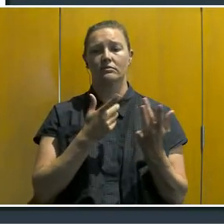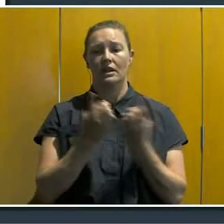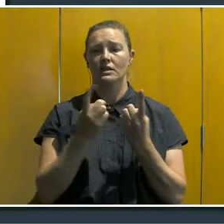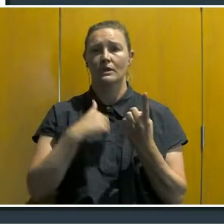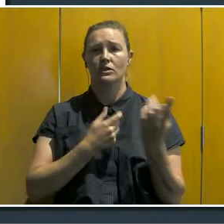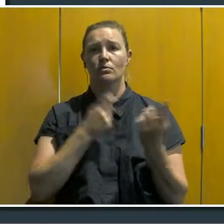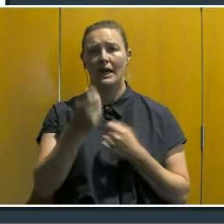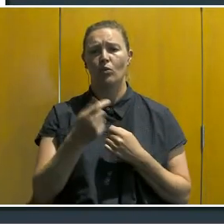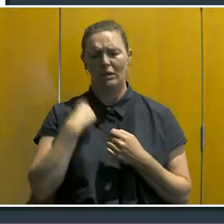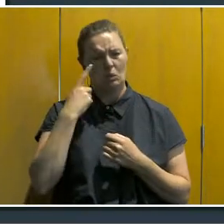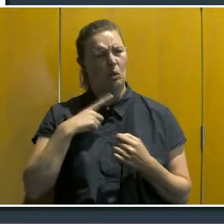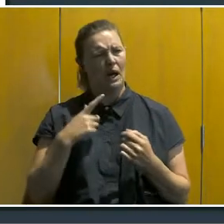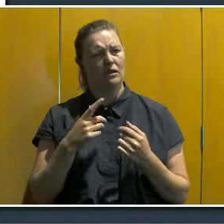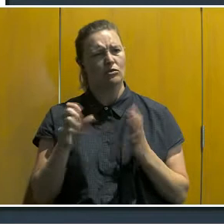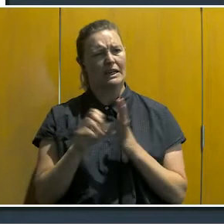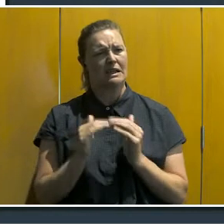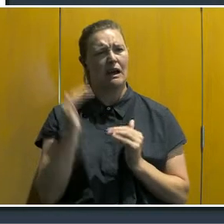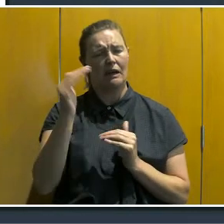why are we paying so much rates,